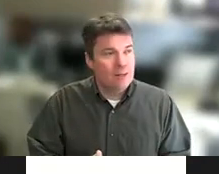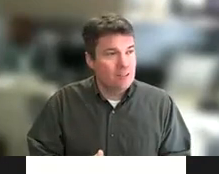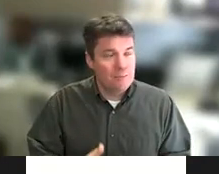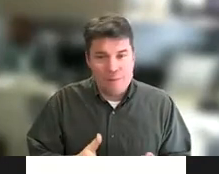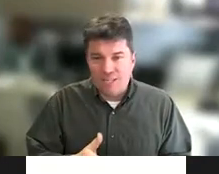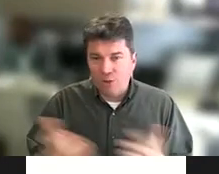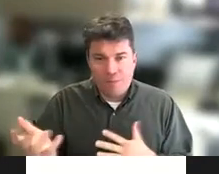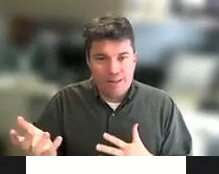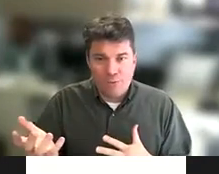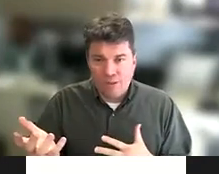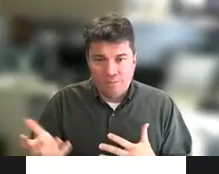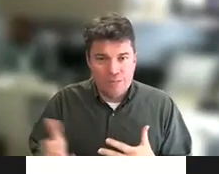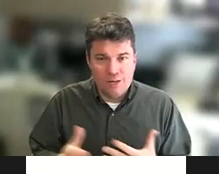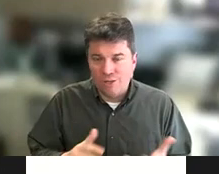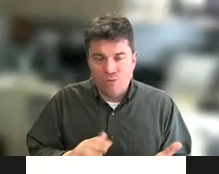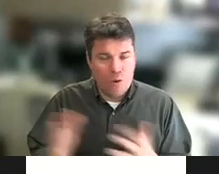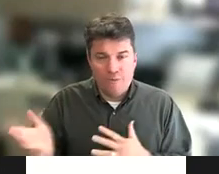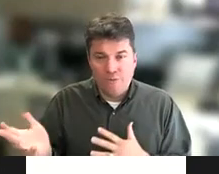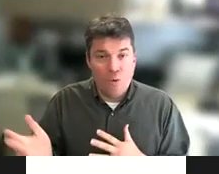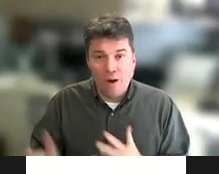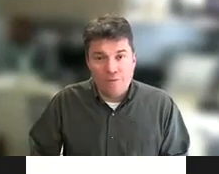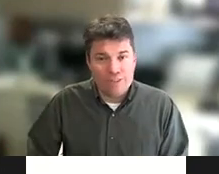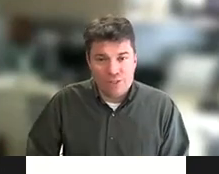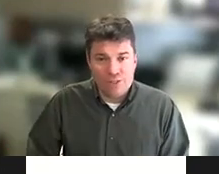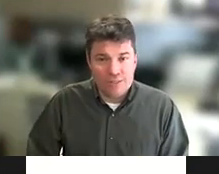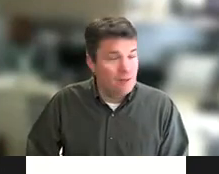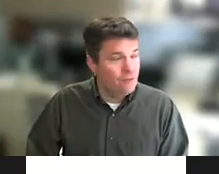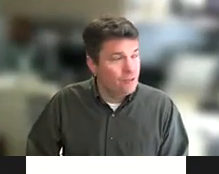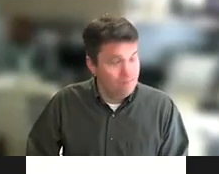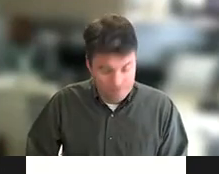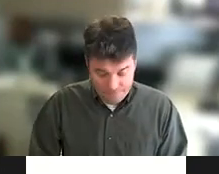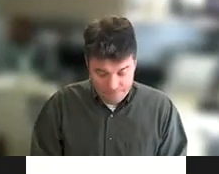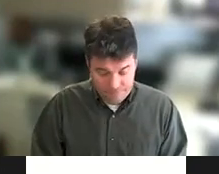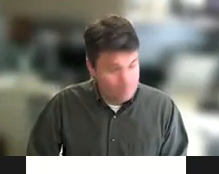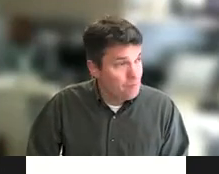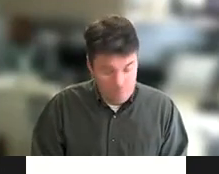happening. Sometimes disrupting that rhythm can just throw off the whole conversation itself.